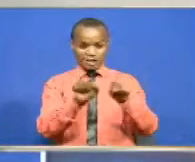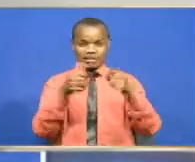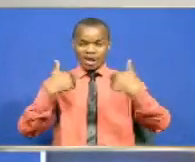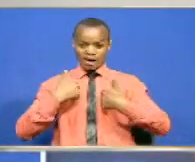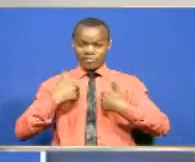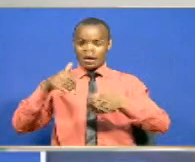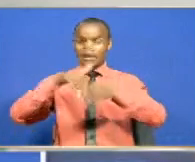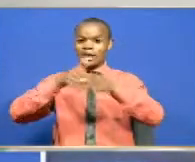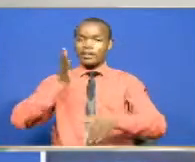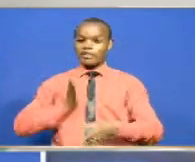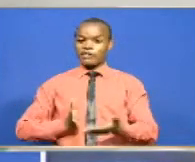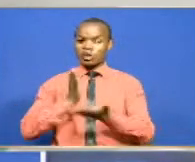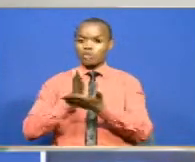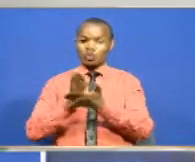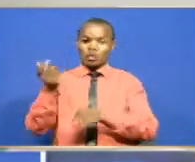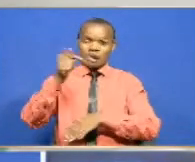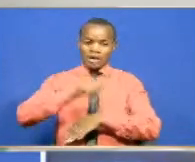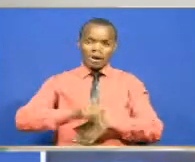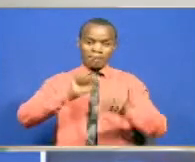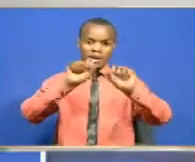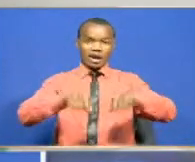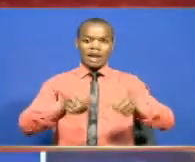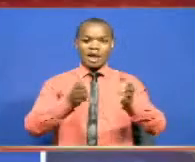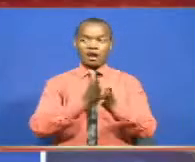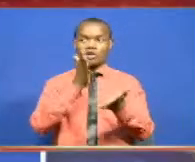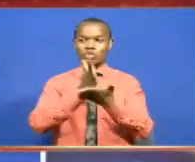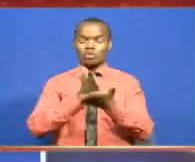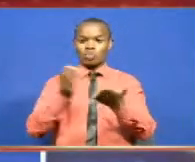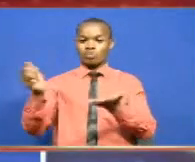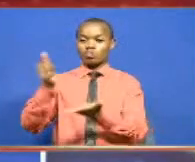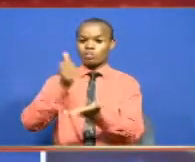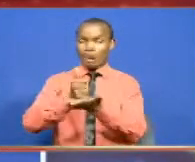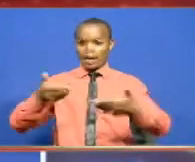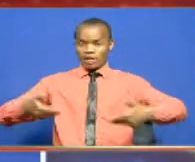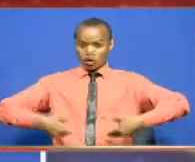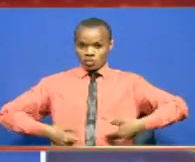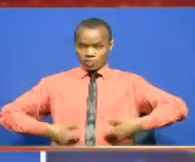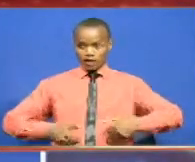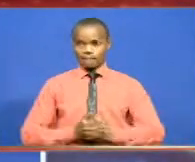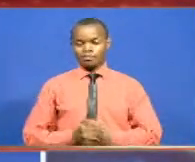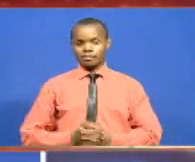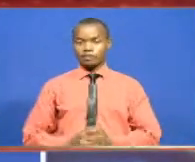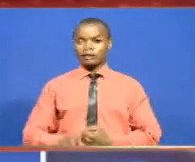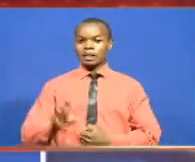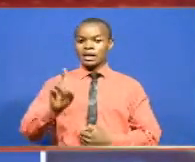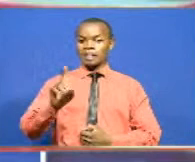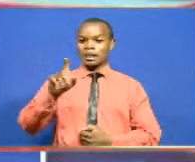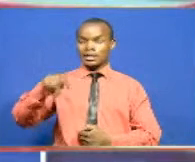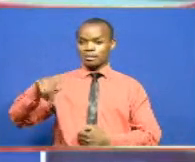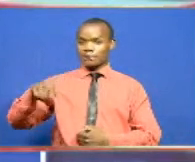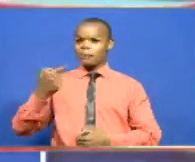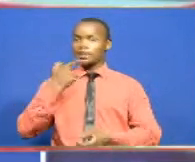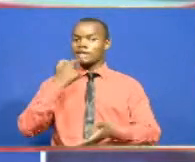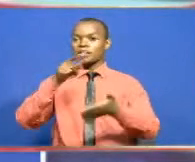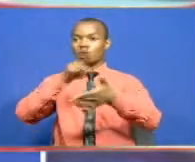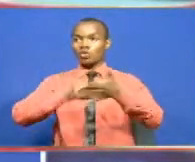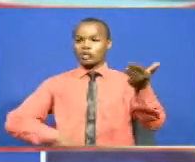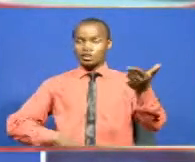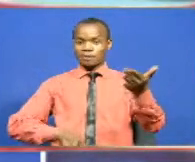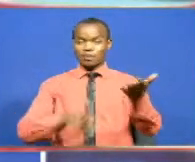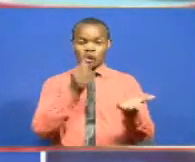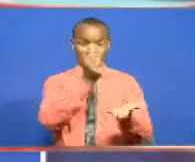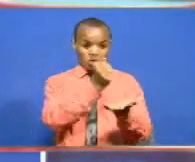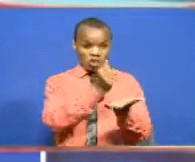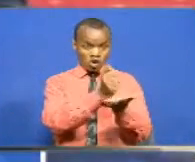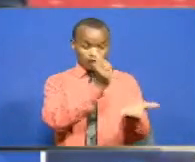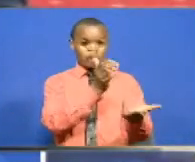investors, leading to the creation of jobs for Kenyan youth. On his part, Haji said the Office of the Director of Public Prosecution has